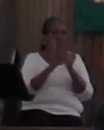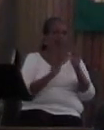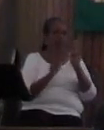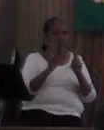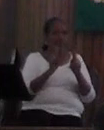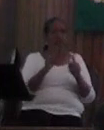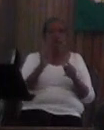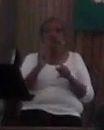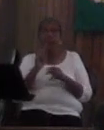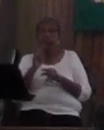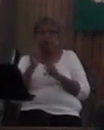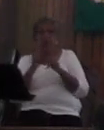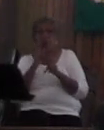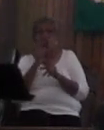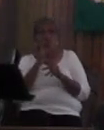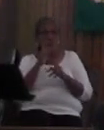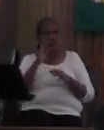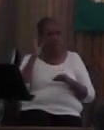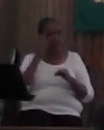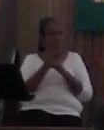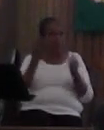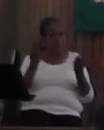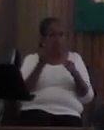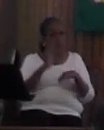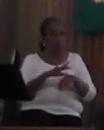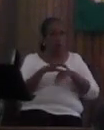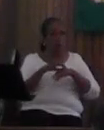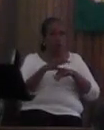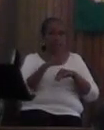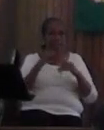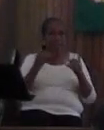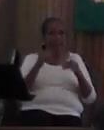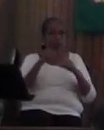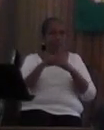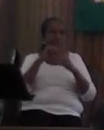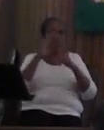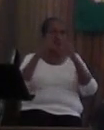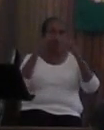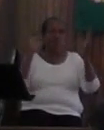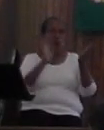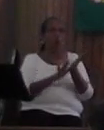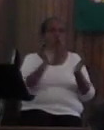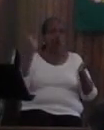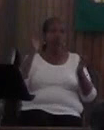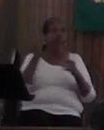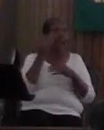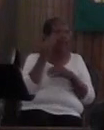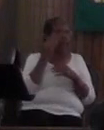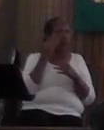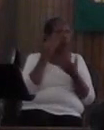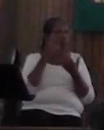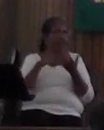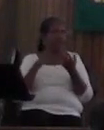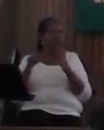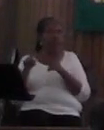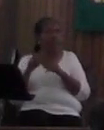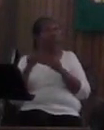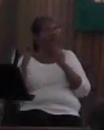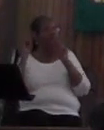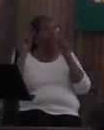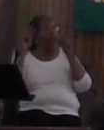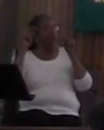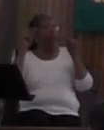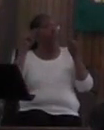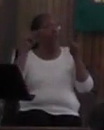were faithful here on earth and are now in glory. And you know what they're doing? They're looking over the banisters of